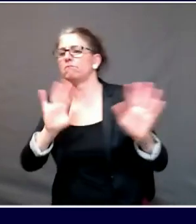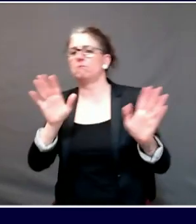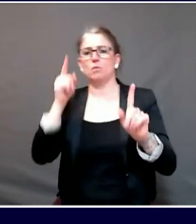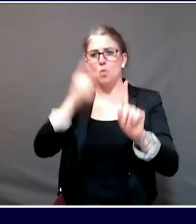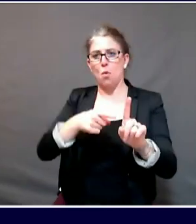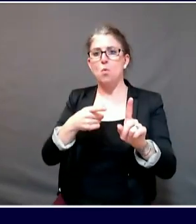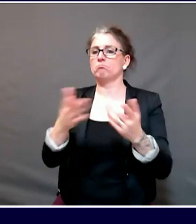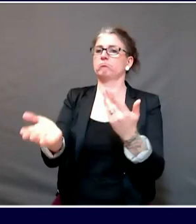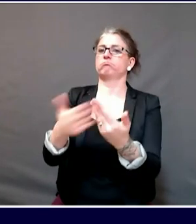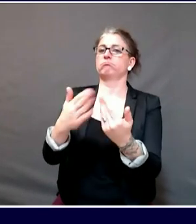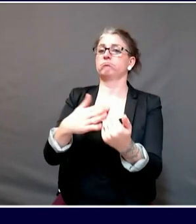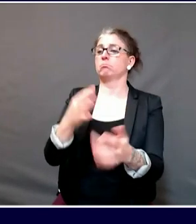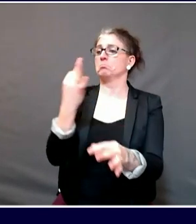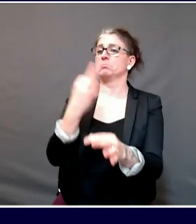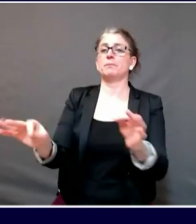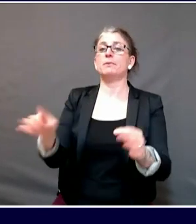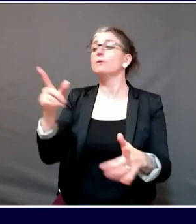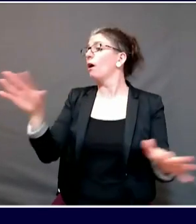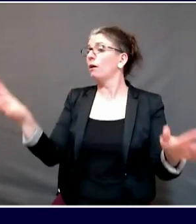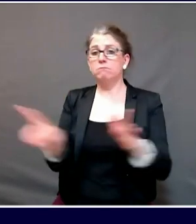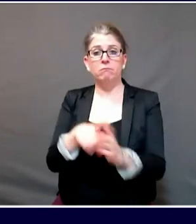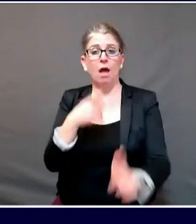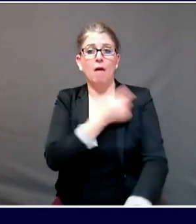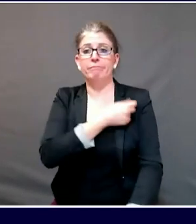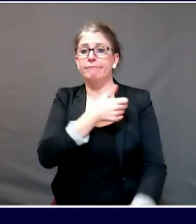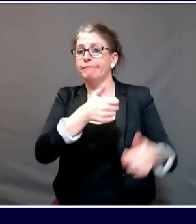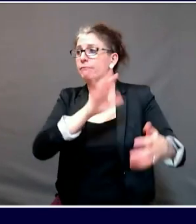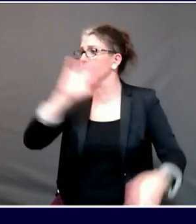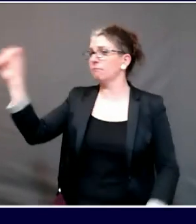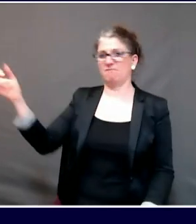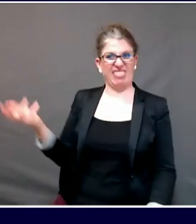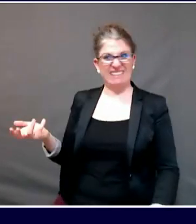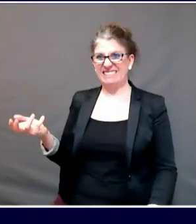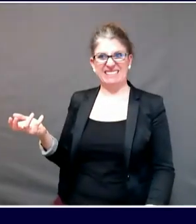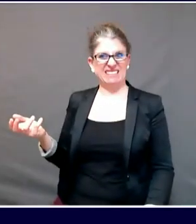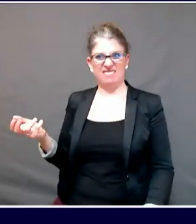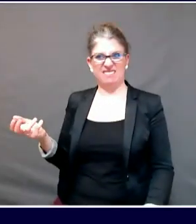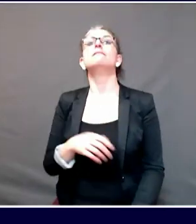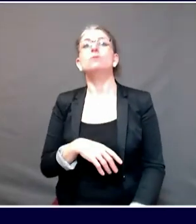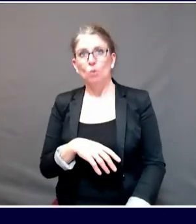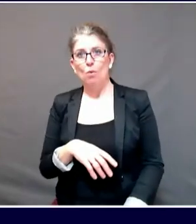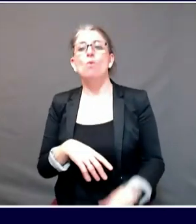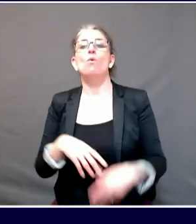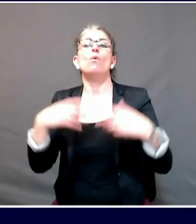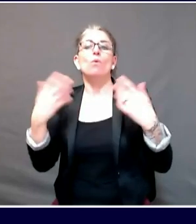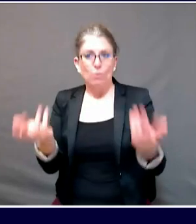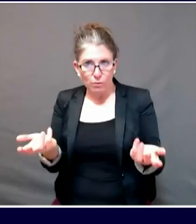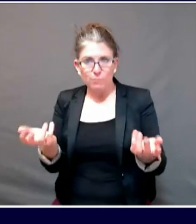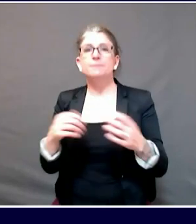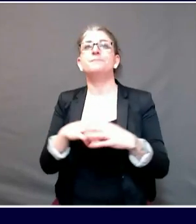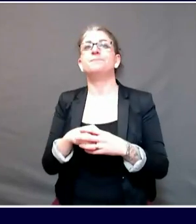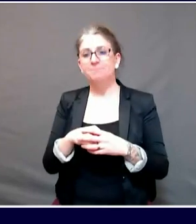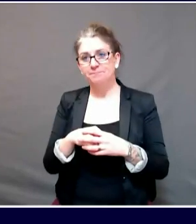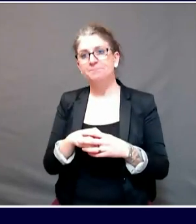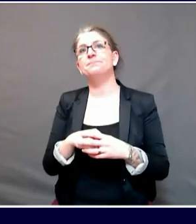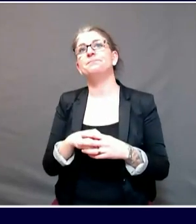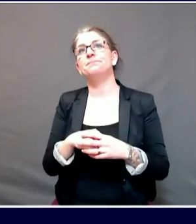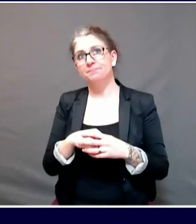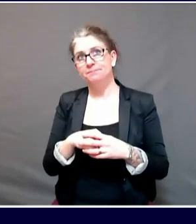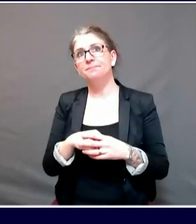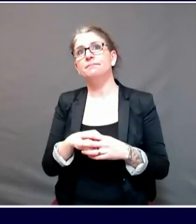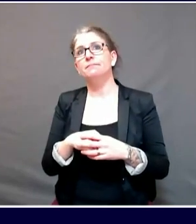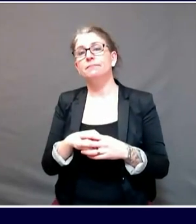be offered, we're looking at a number of different options. Some of them will be places that are familiar. For example, your